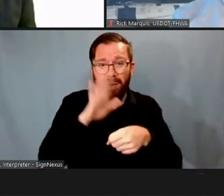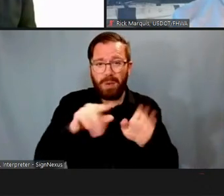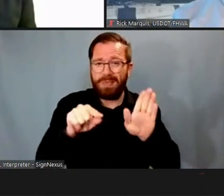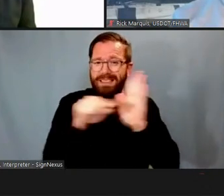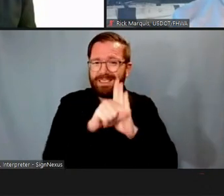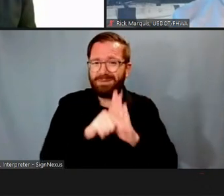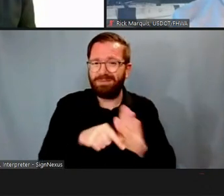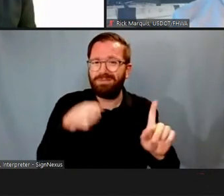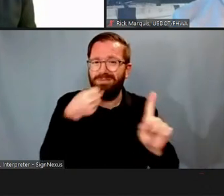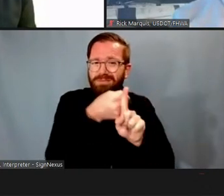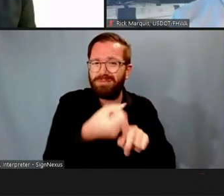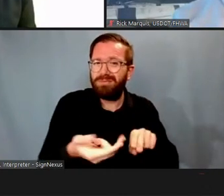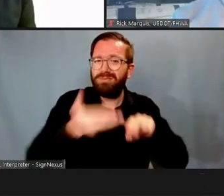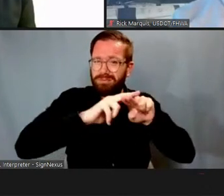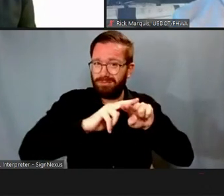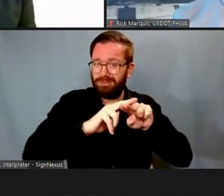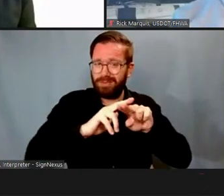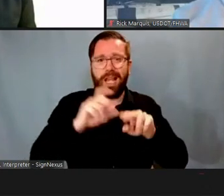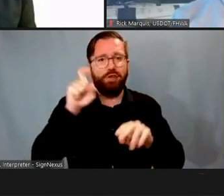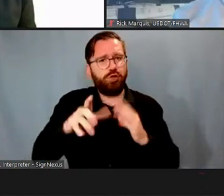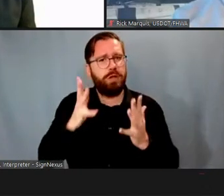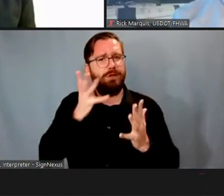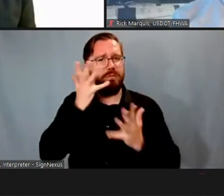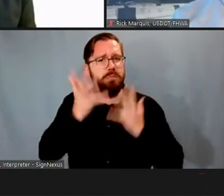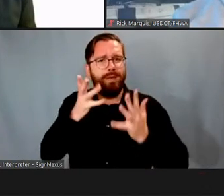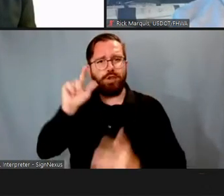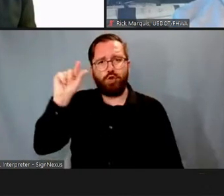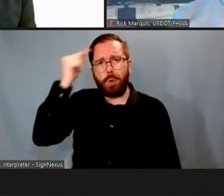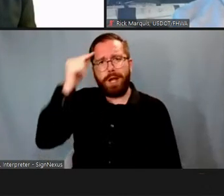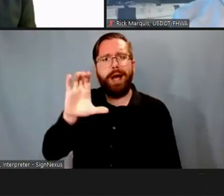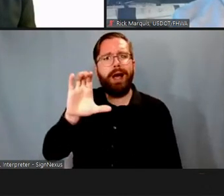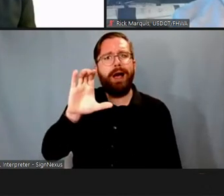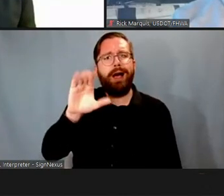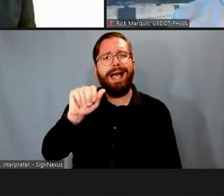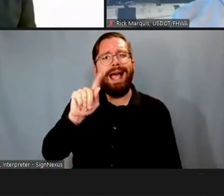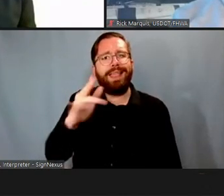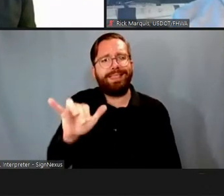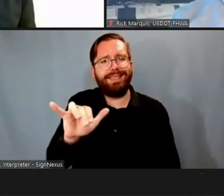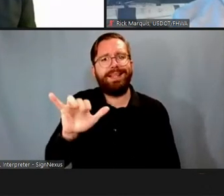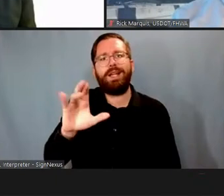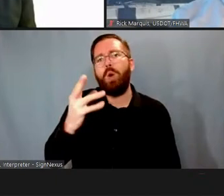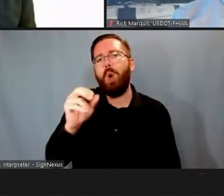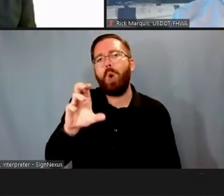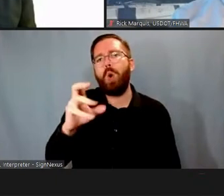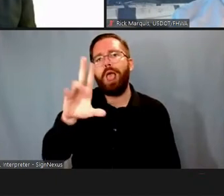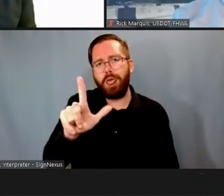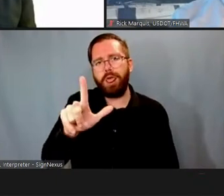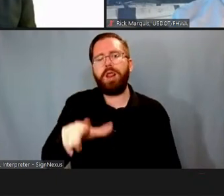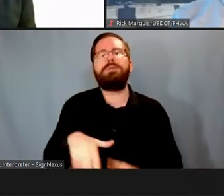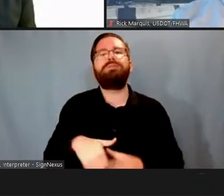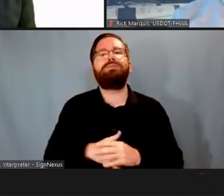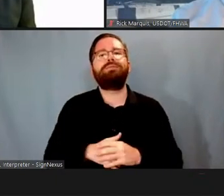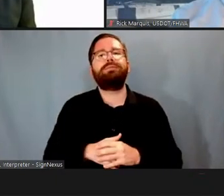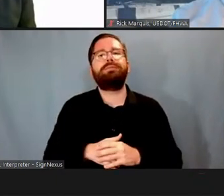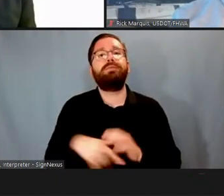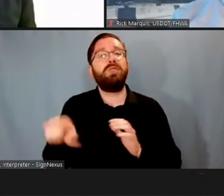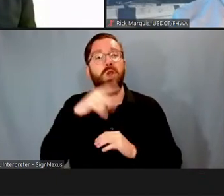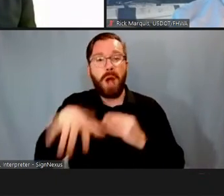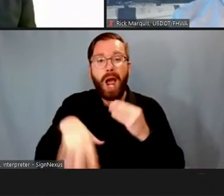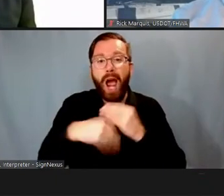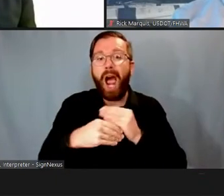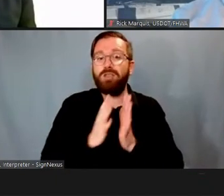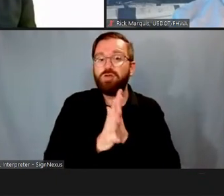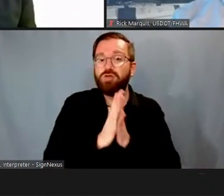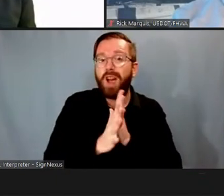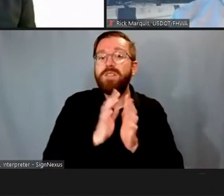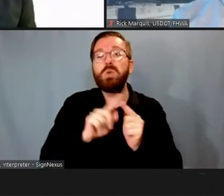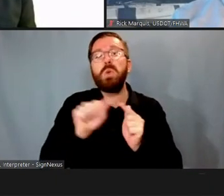should be embarrassing to kathy hulkel the fact that you're going to admittedly add pollution add cars add traffic to every single other place